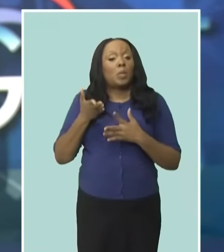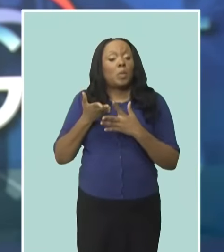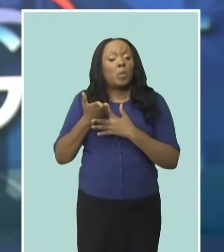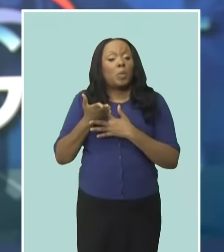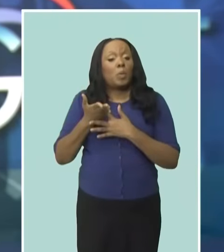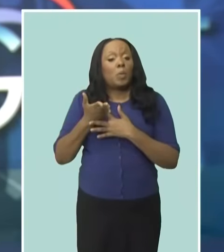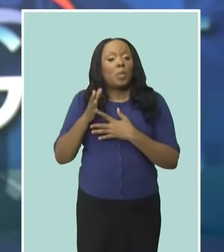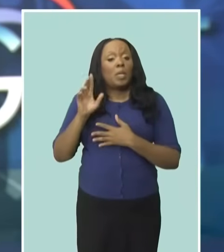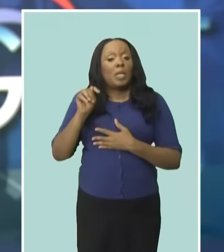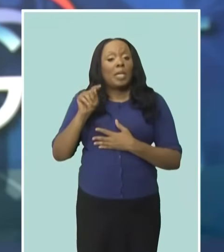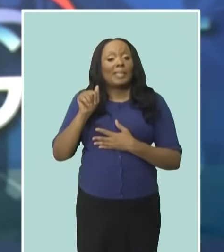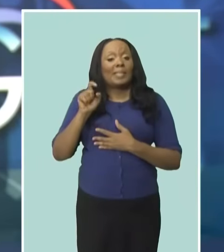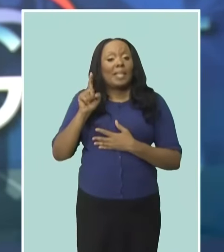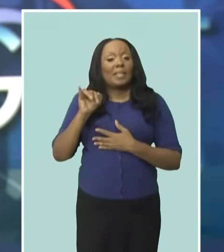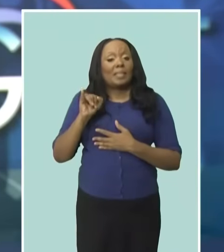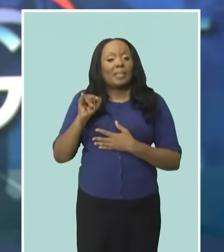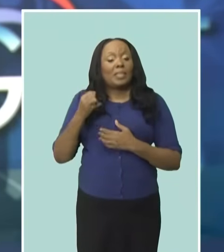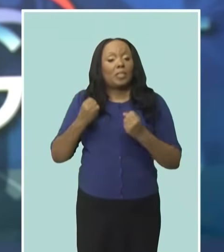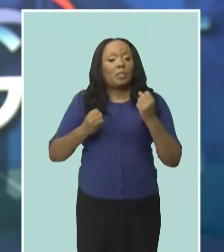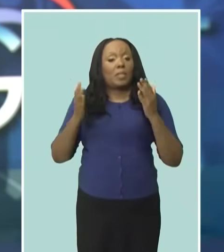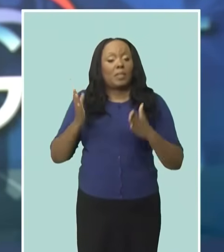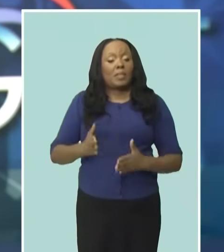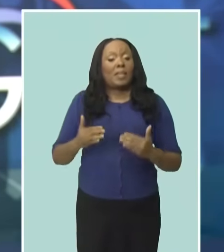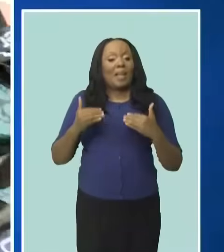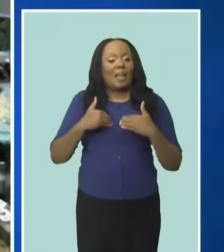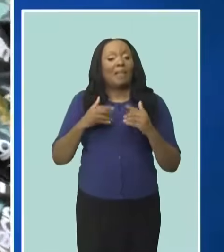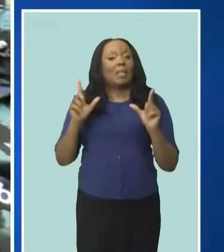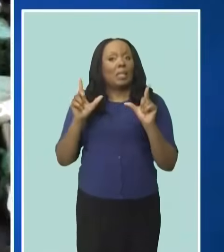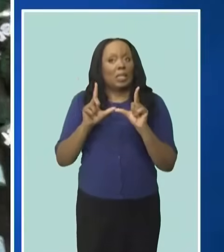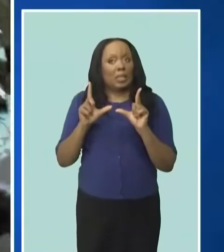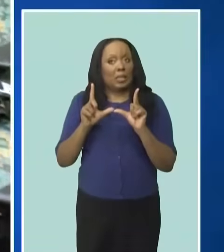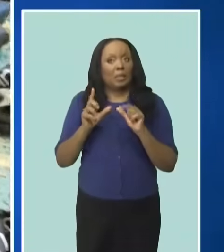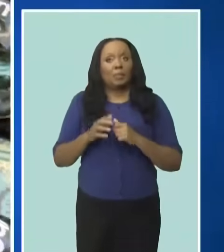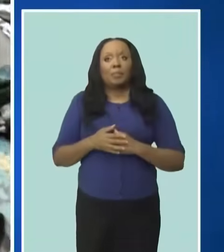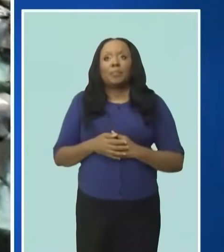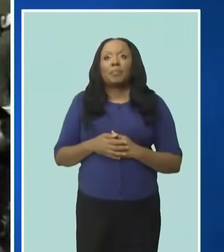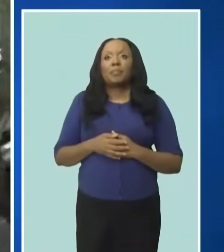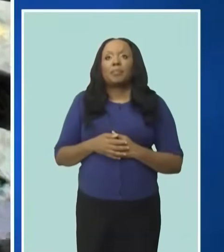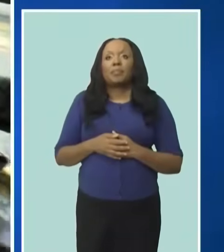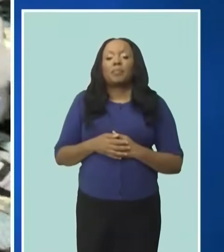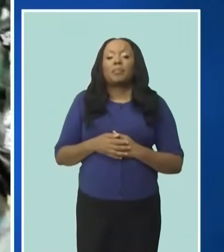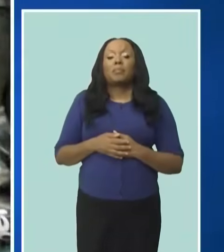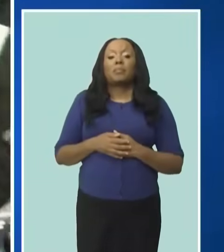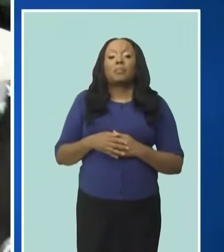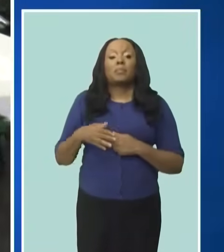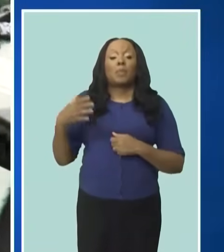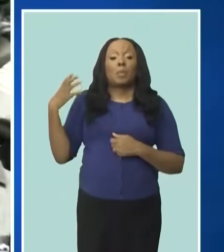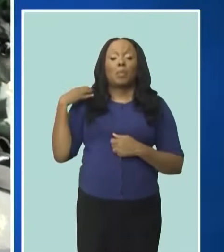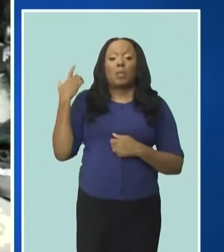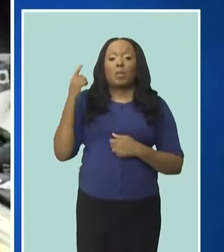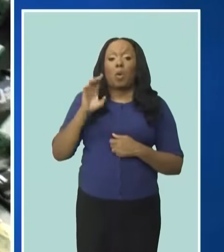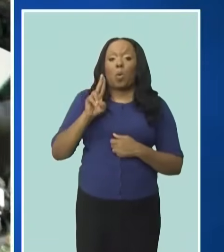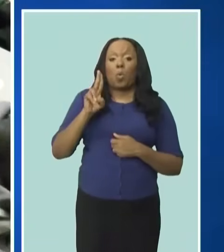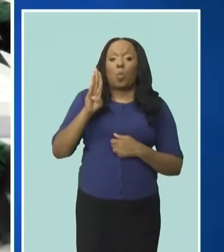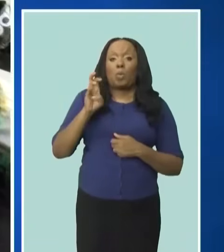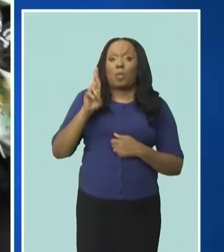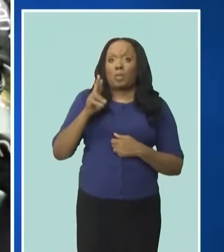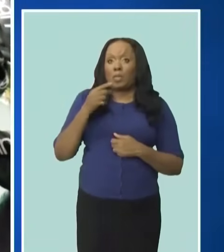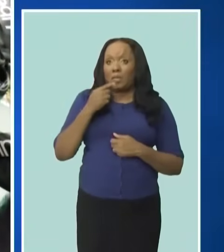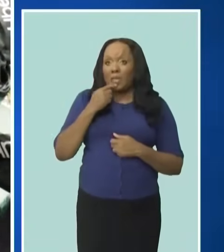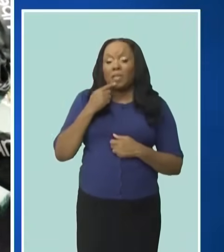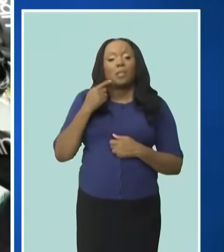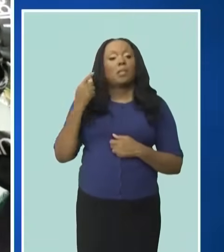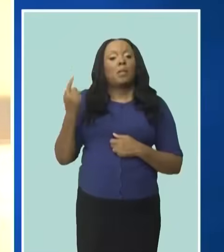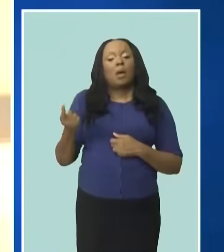drivers in Barbados. Trevor Thorpe has more. The regional head of Uber says the company continues to move people, goods